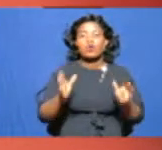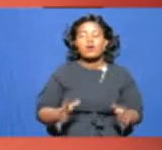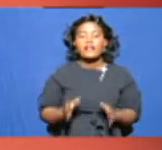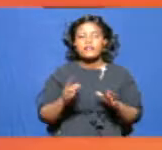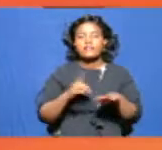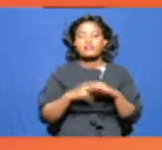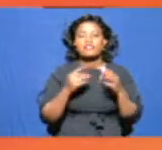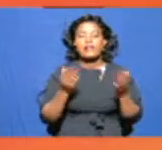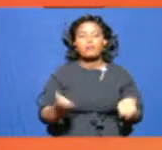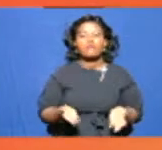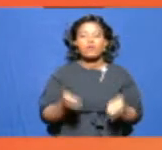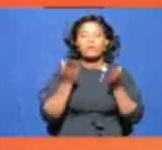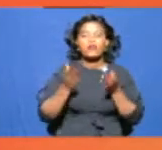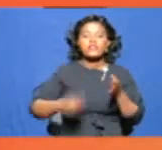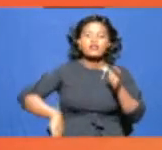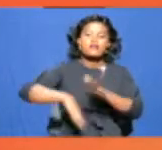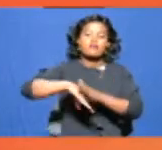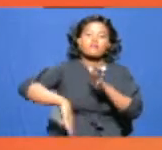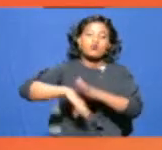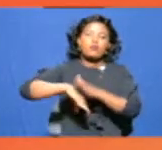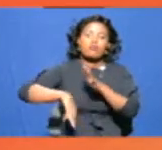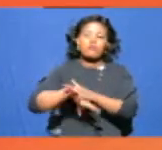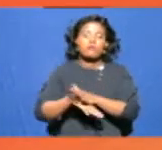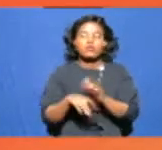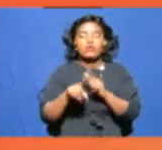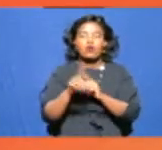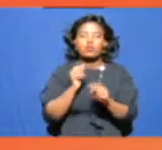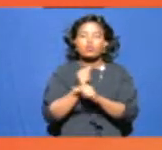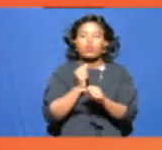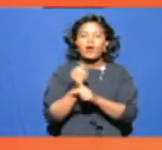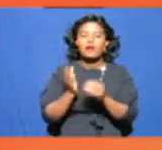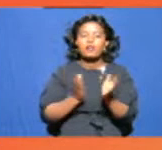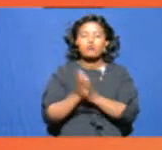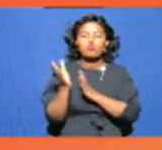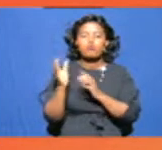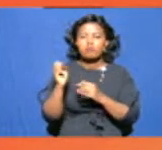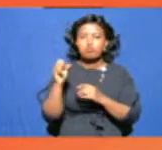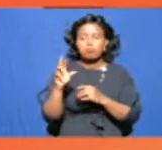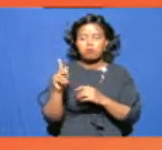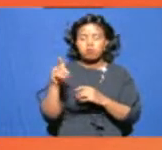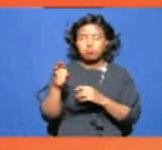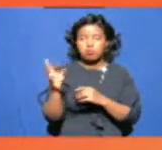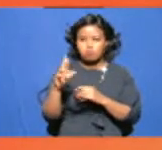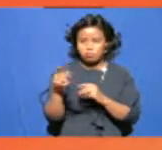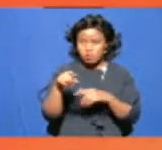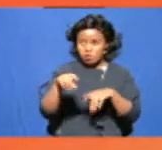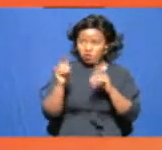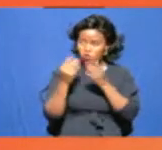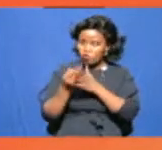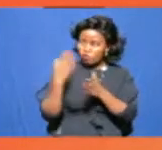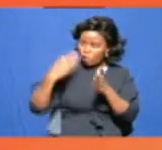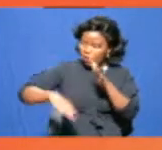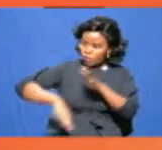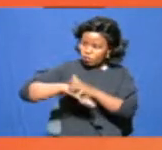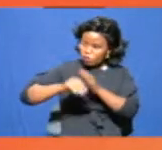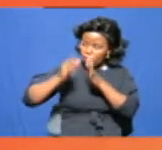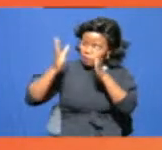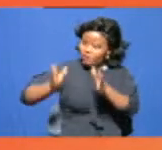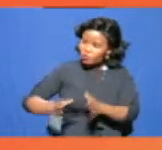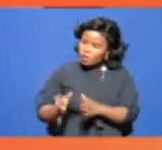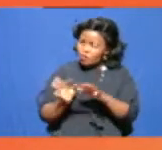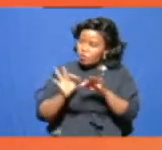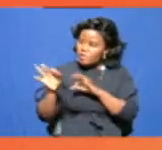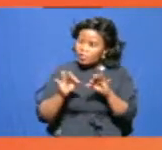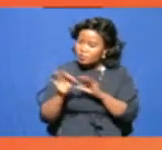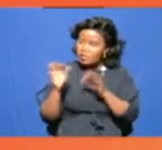football. And he does that through the Karamoja Super Cup. He is a former footballer, and he shall be telling us more about that